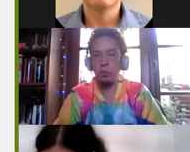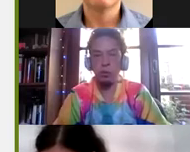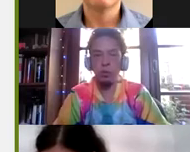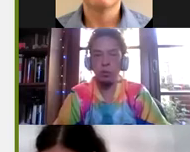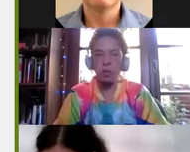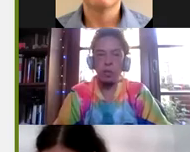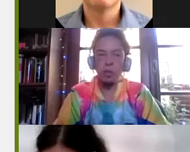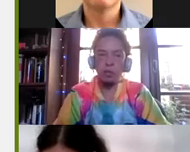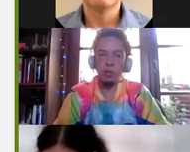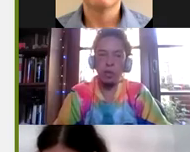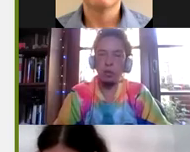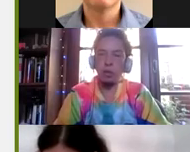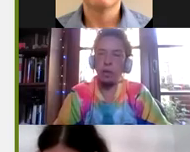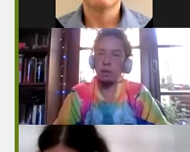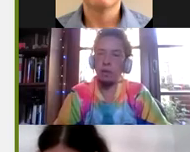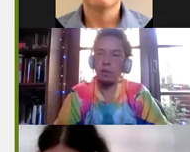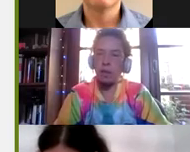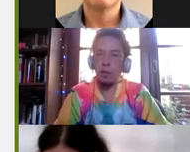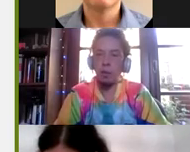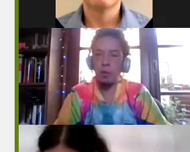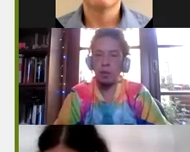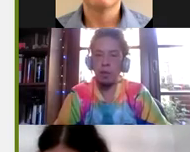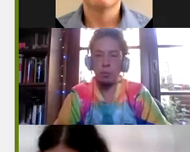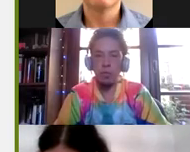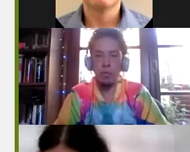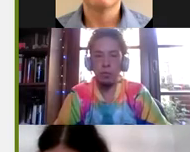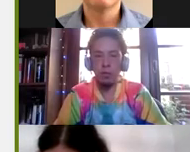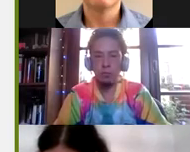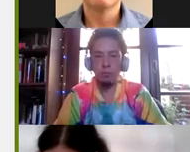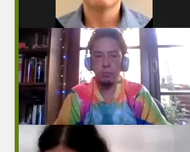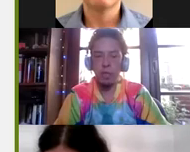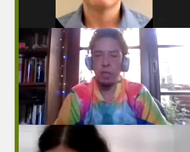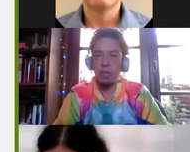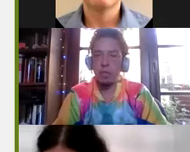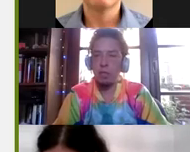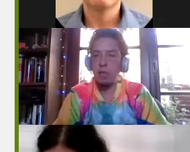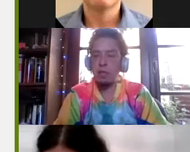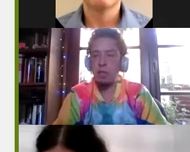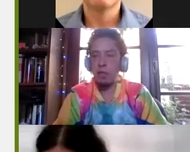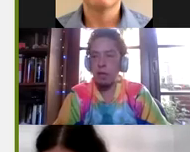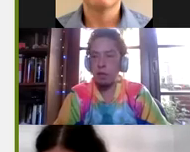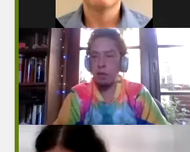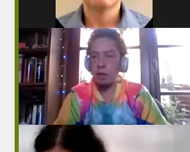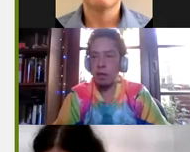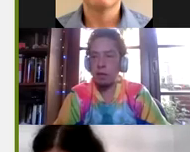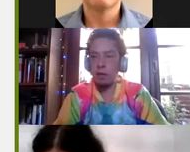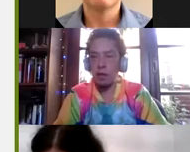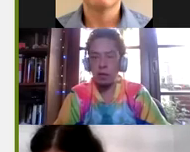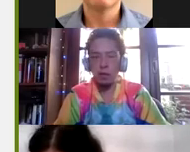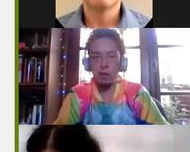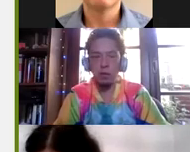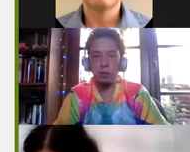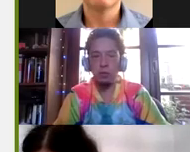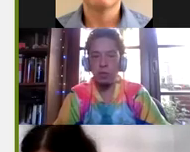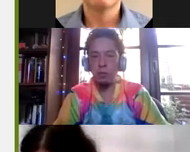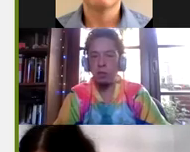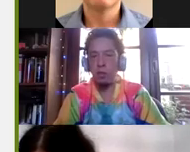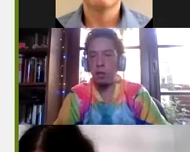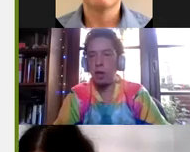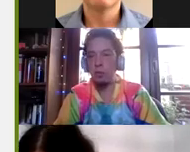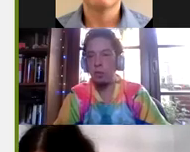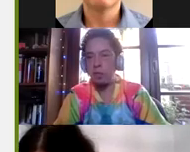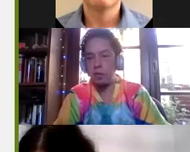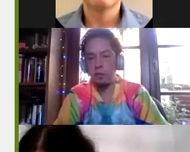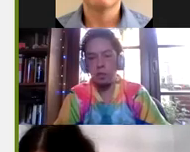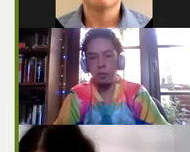surgical or any type of intervention, hormone therapy, or any other should be available